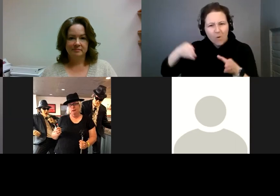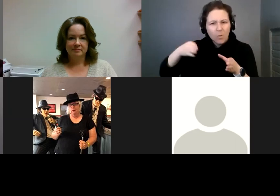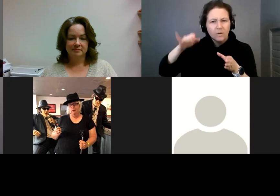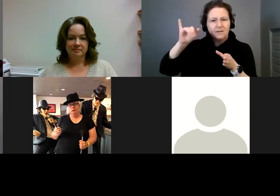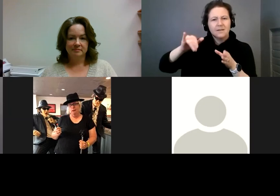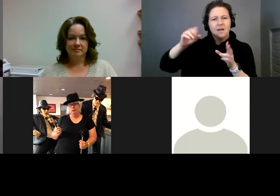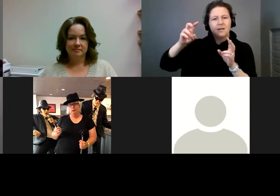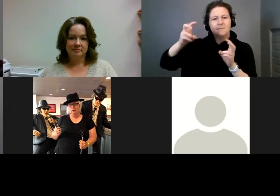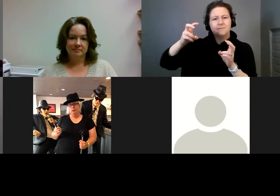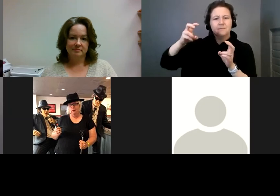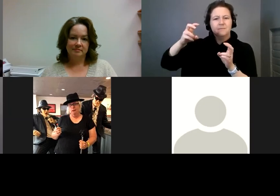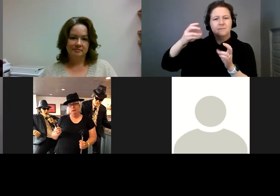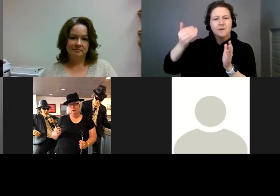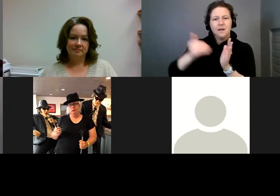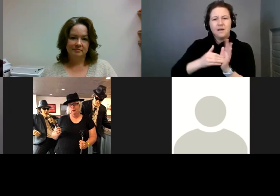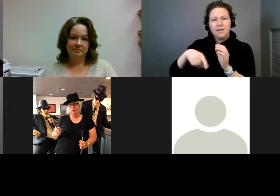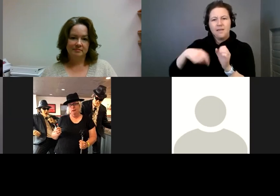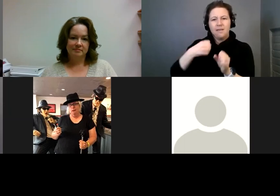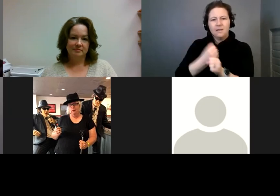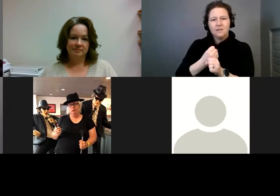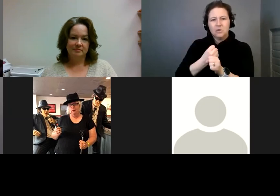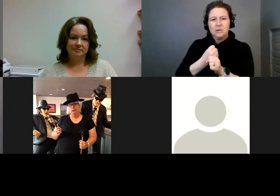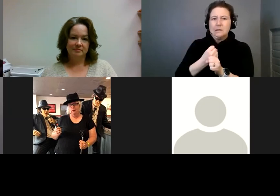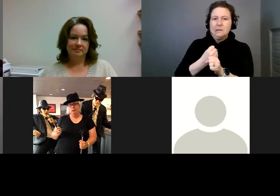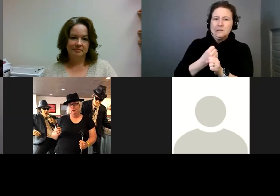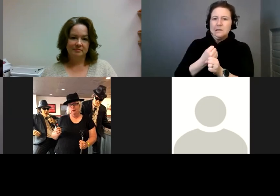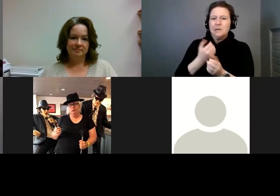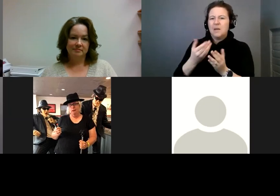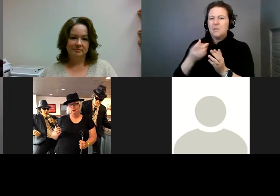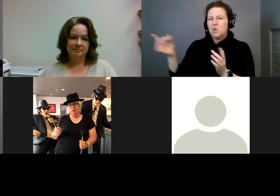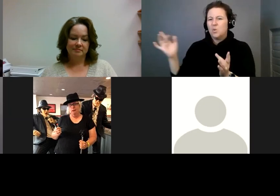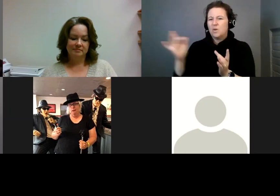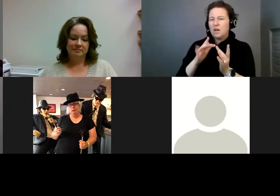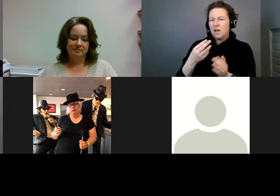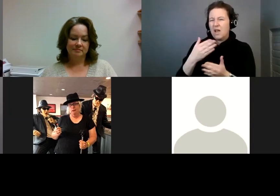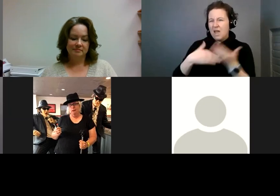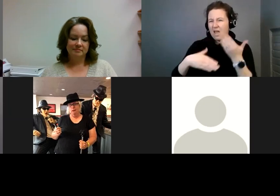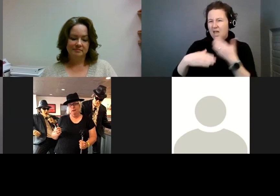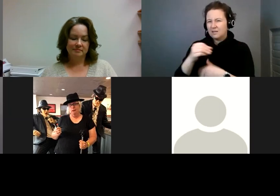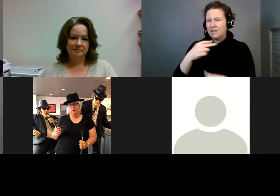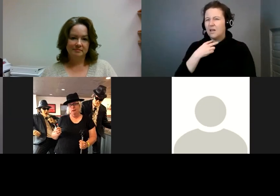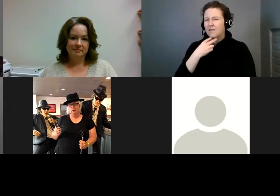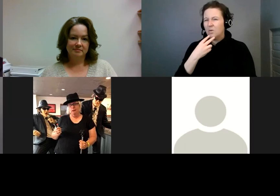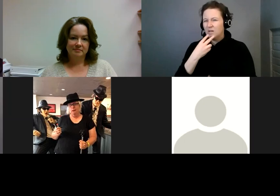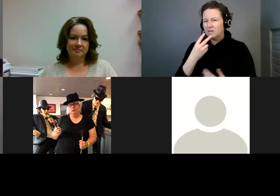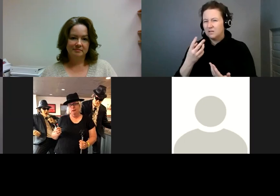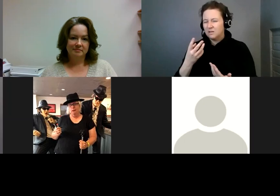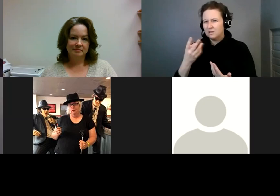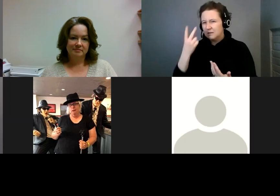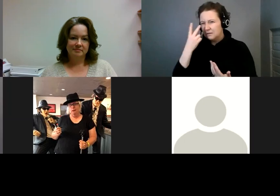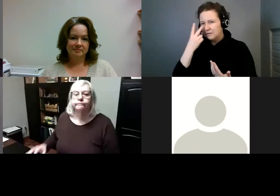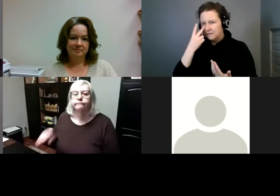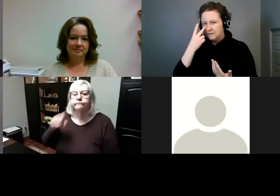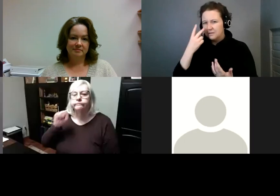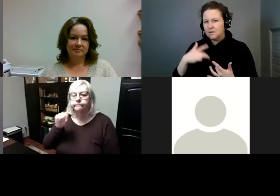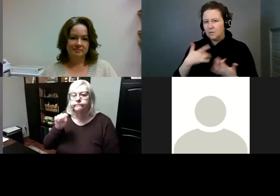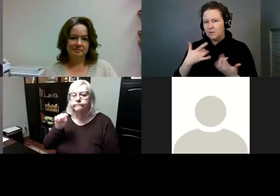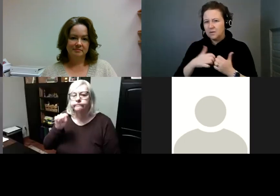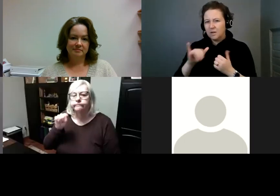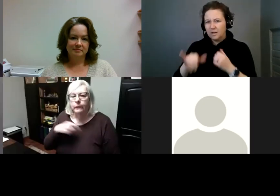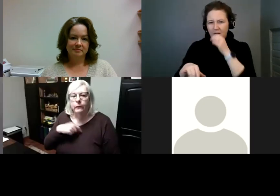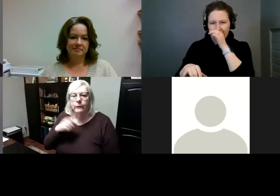possibly you could reach out to them, too, and see if they can let you know what the status is.